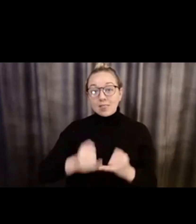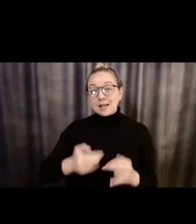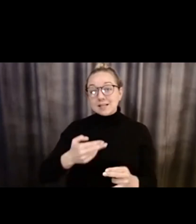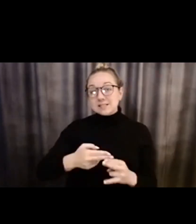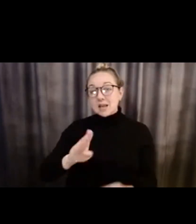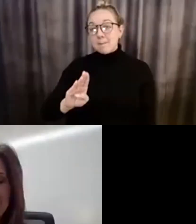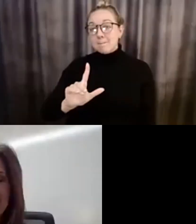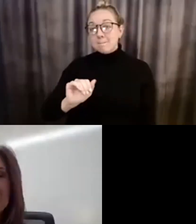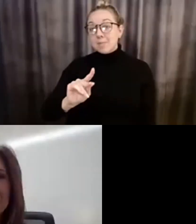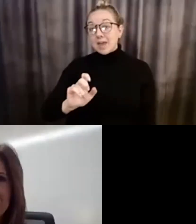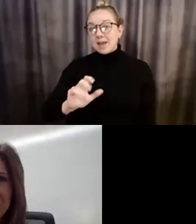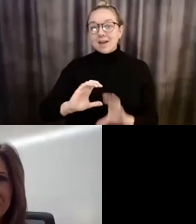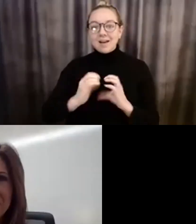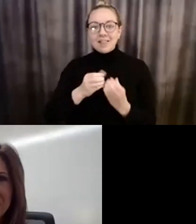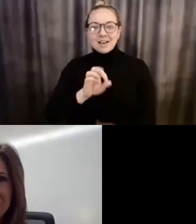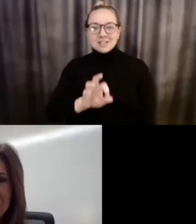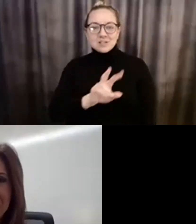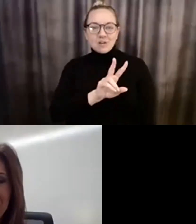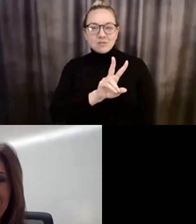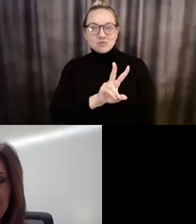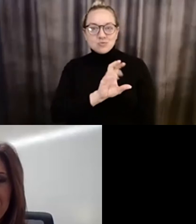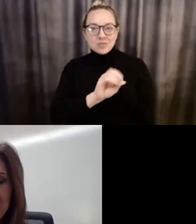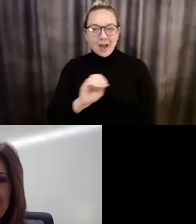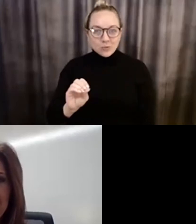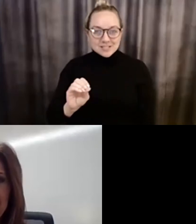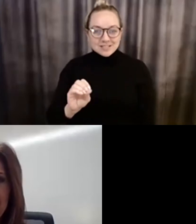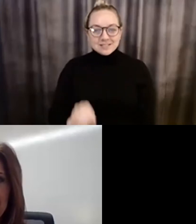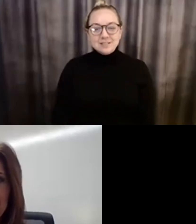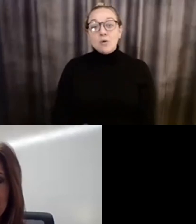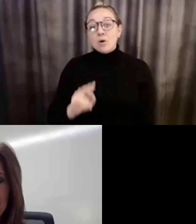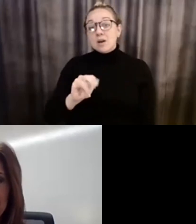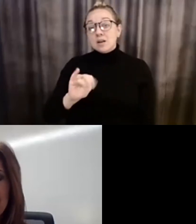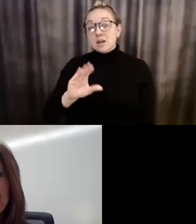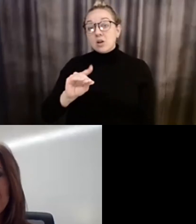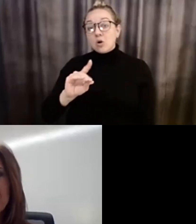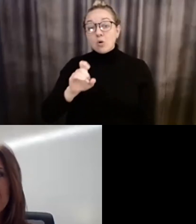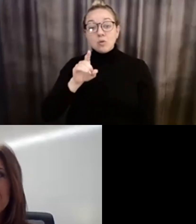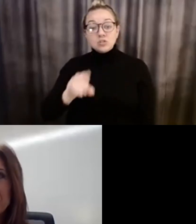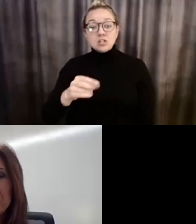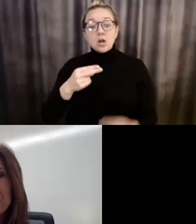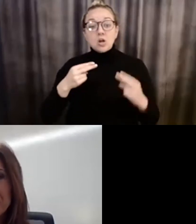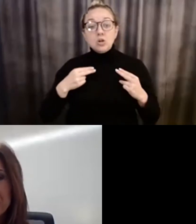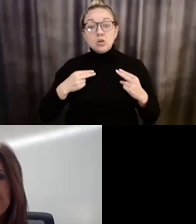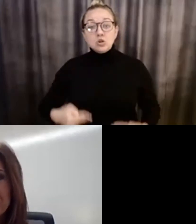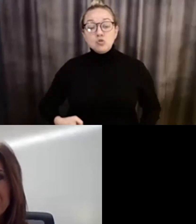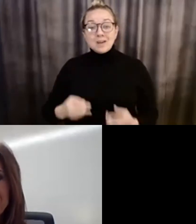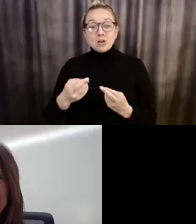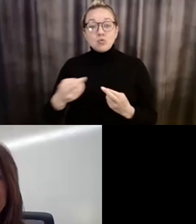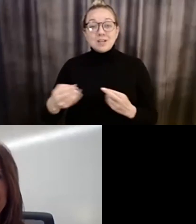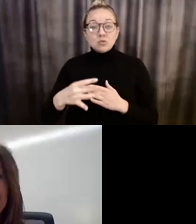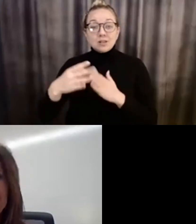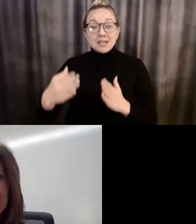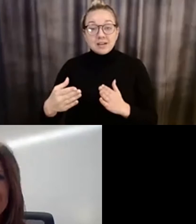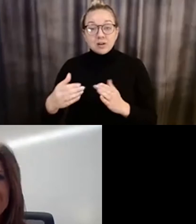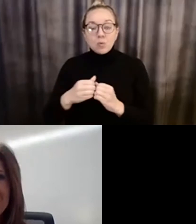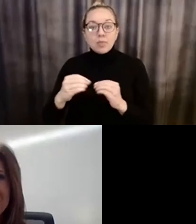class of 2000. Nicole Blake is a human resources leader with more than 20 years of